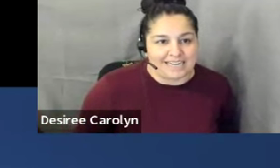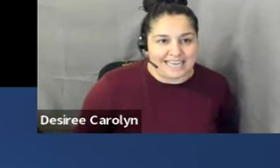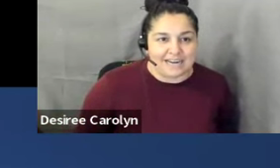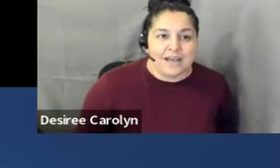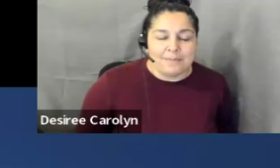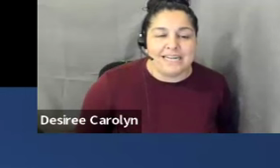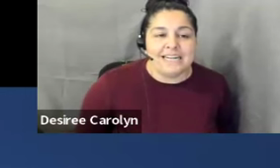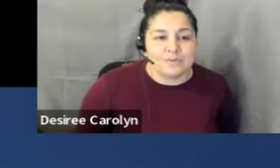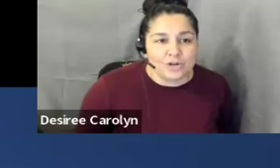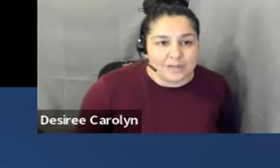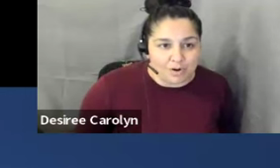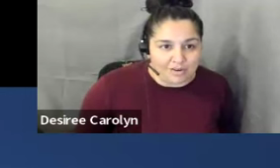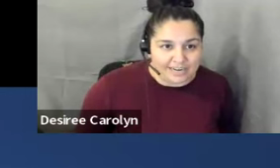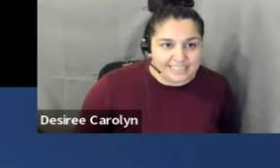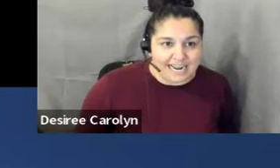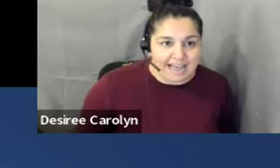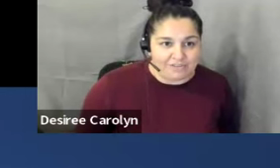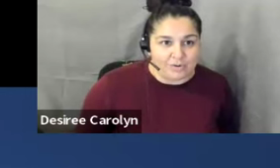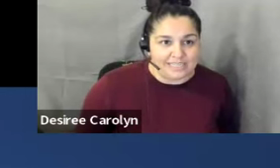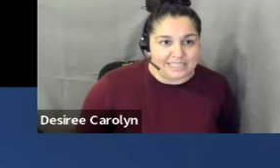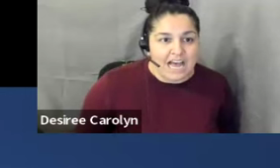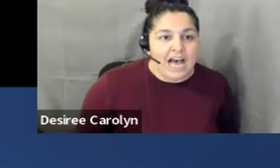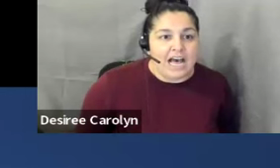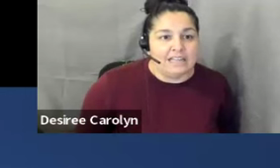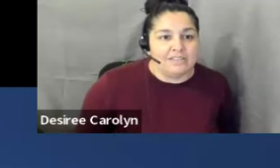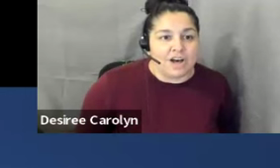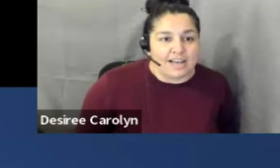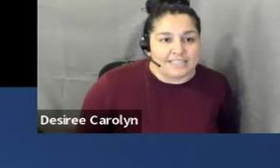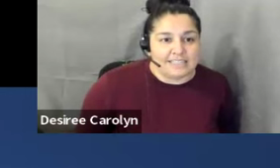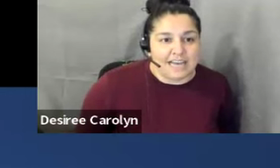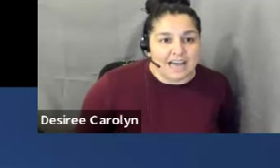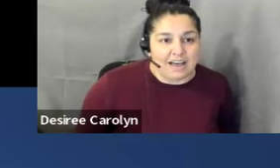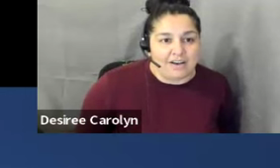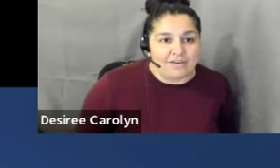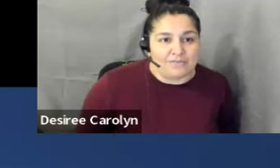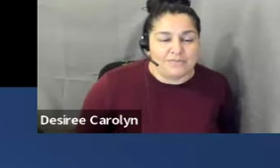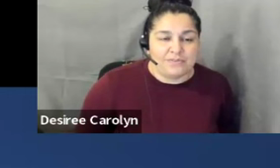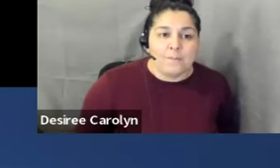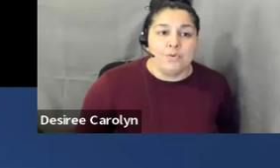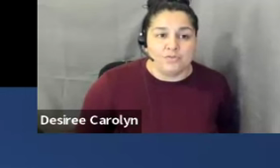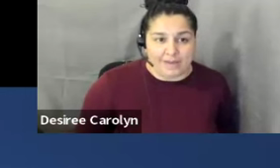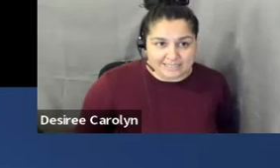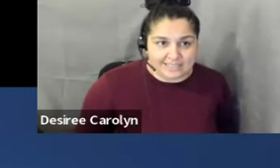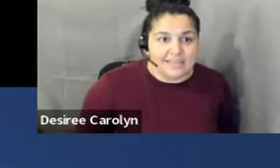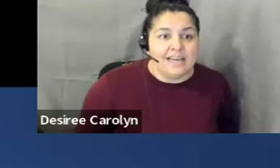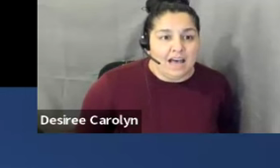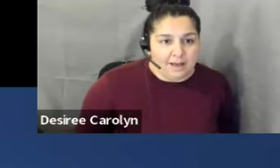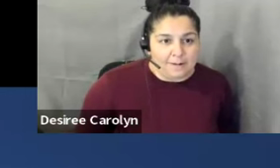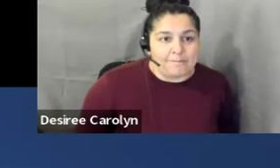not automatic yet, but it is a work in progress. And I have noticed a lot of